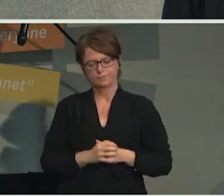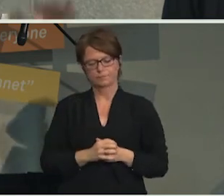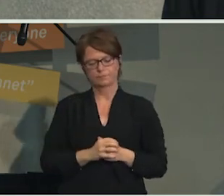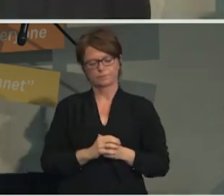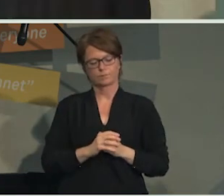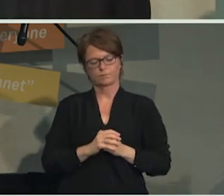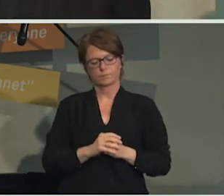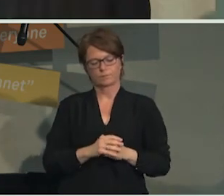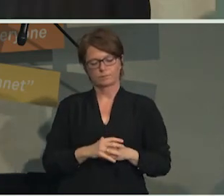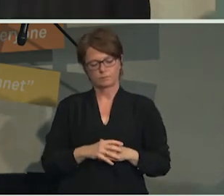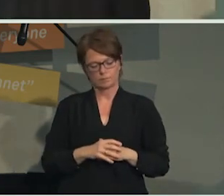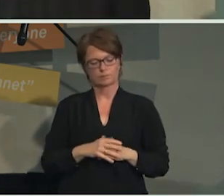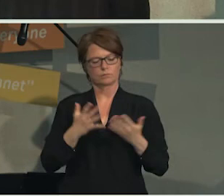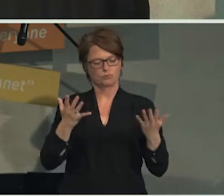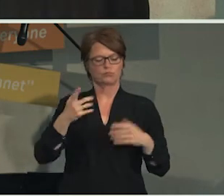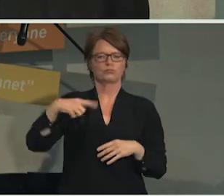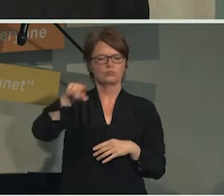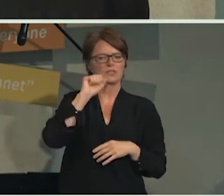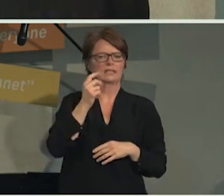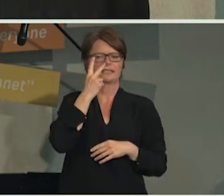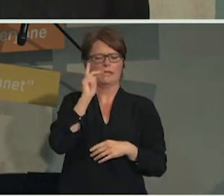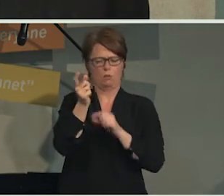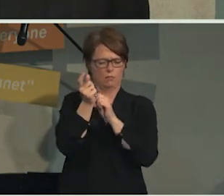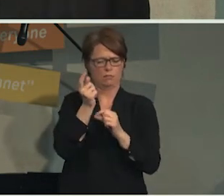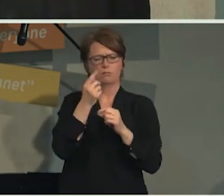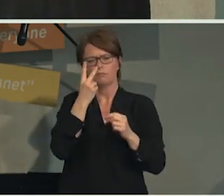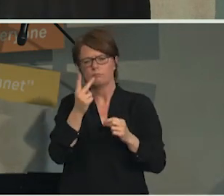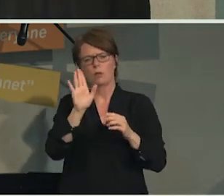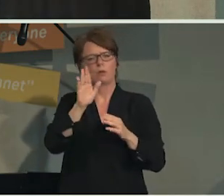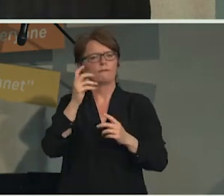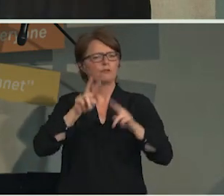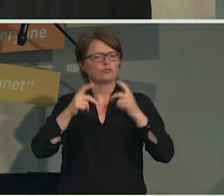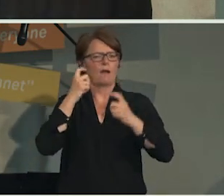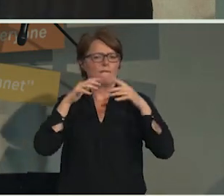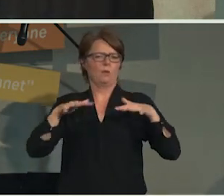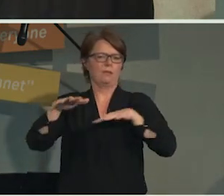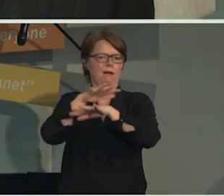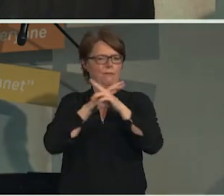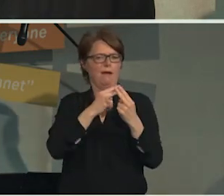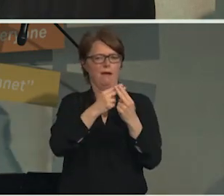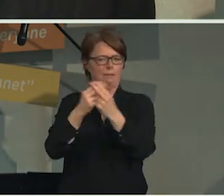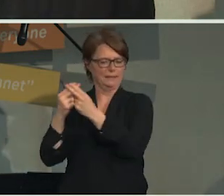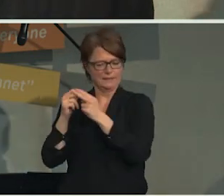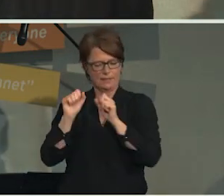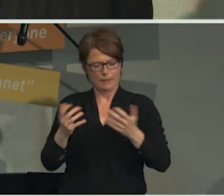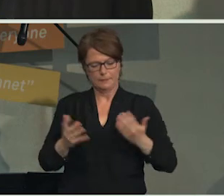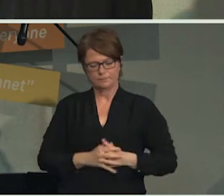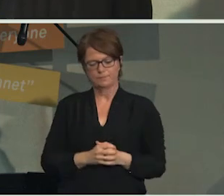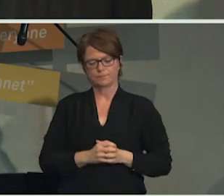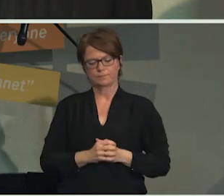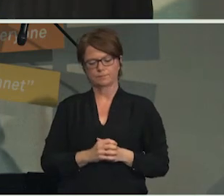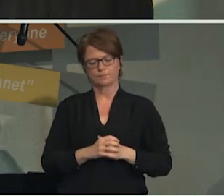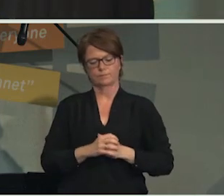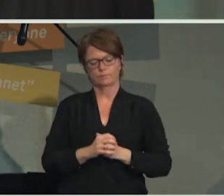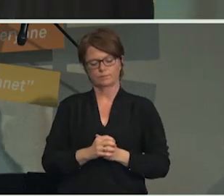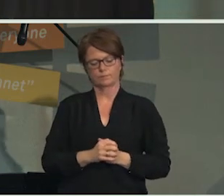taking. Because also, if you notice, we put different kind of chairs here in the room, and some are more comfortable